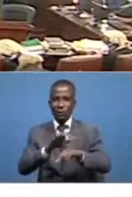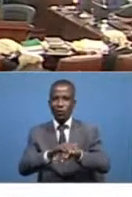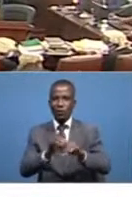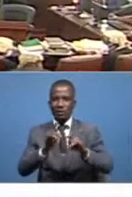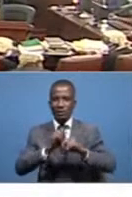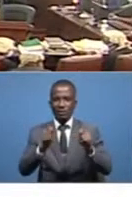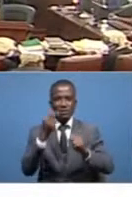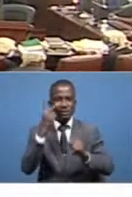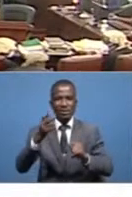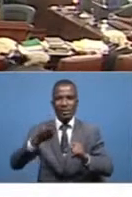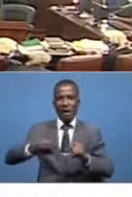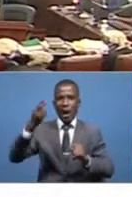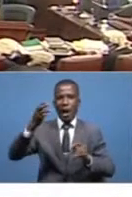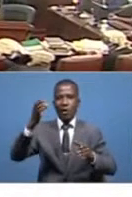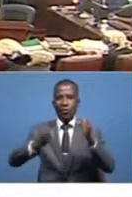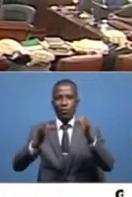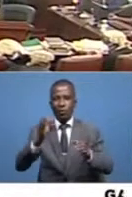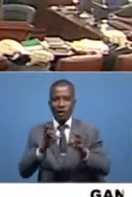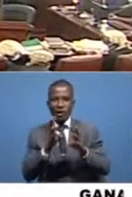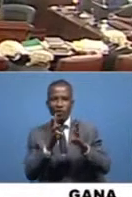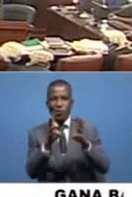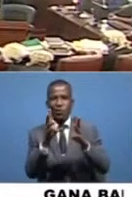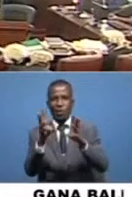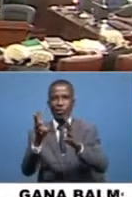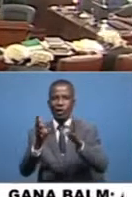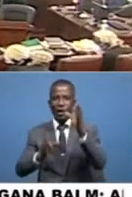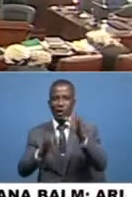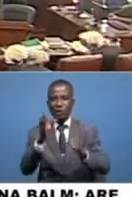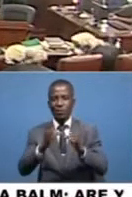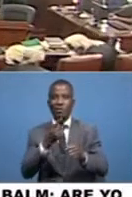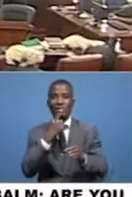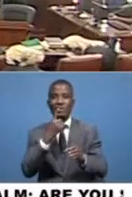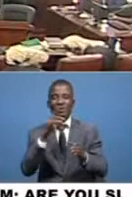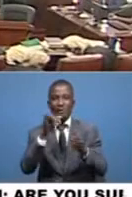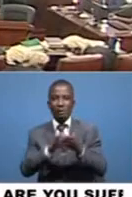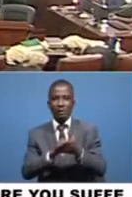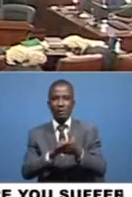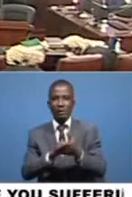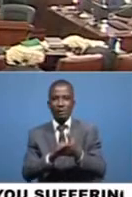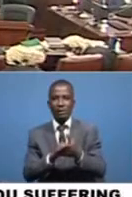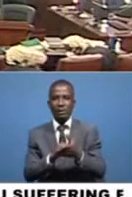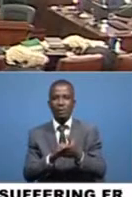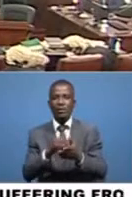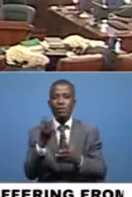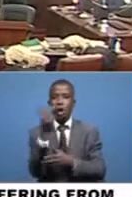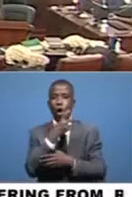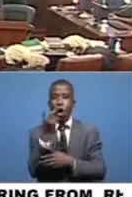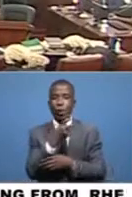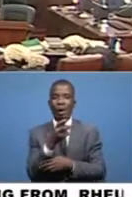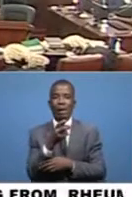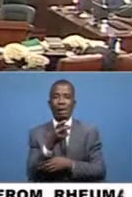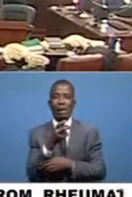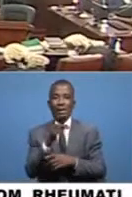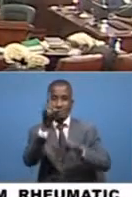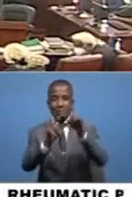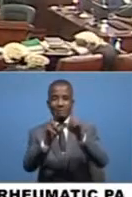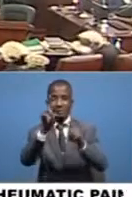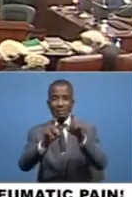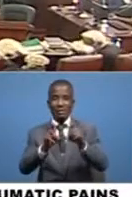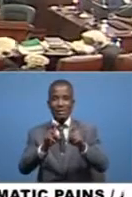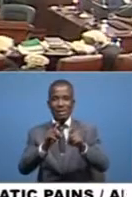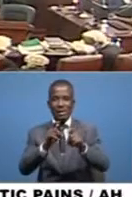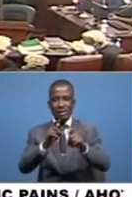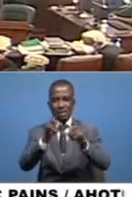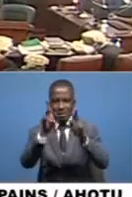Court. The procedure before this court is such that before the commencement of oral testimony, in this case, the first defendant